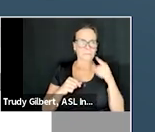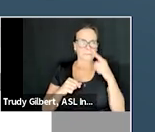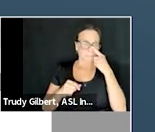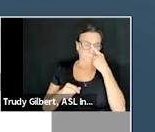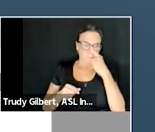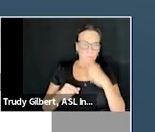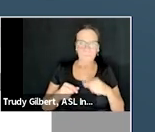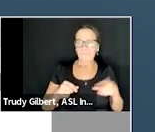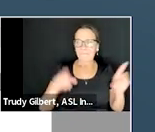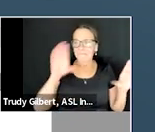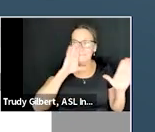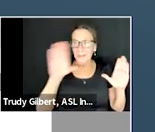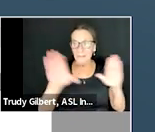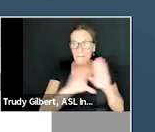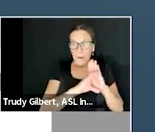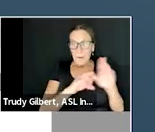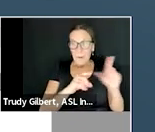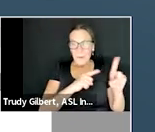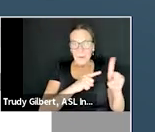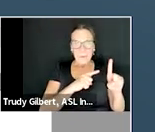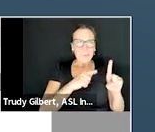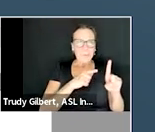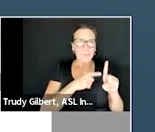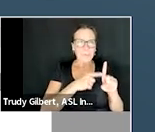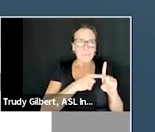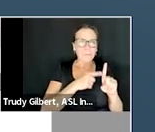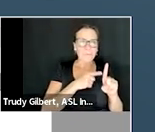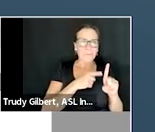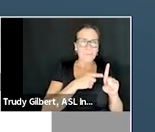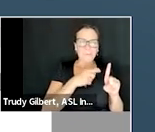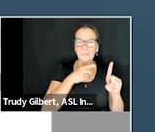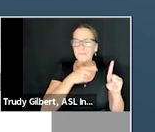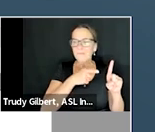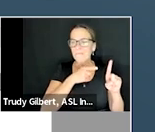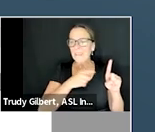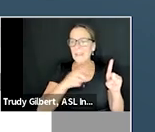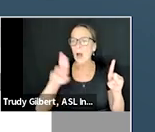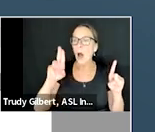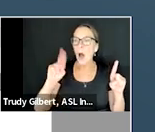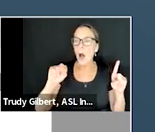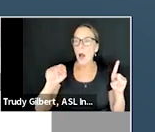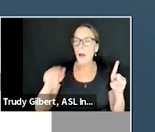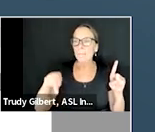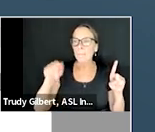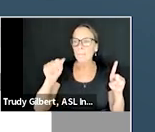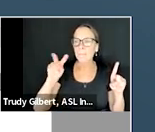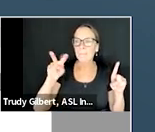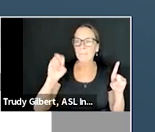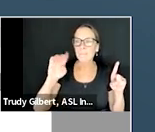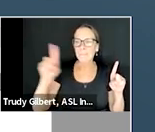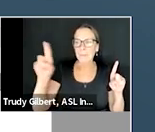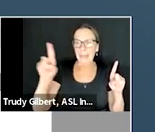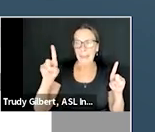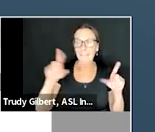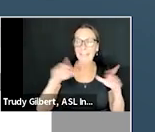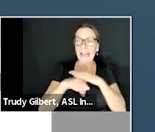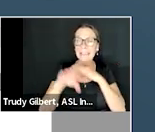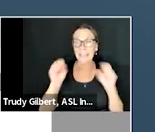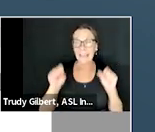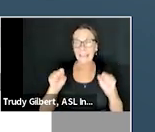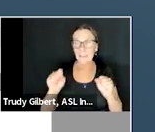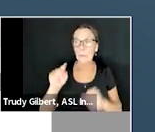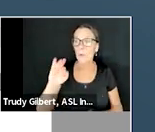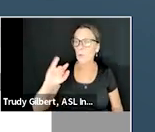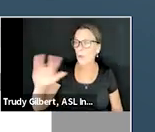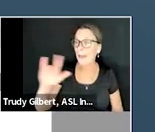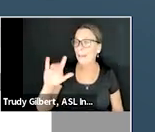screen right now is Mount Tom North, which is an unpaved accessible trail in East Hampton. And it's